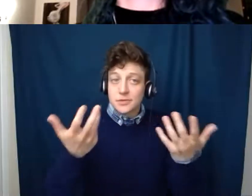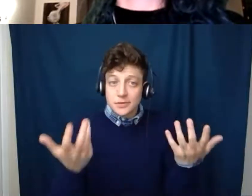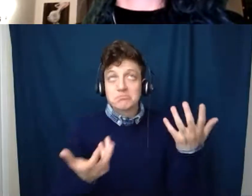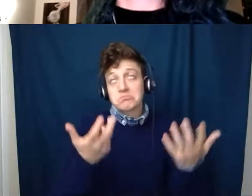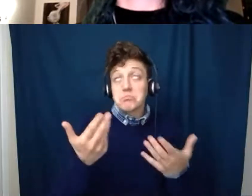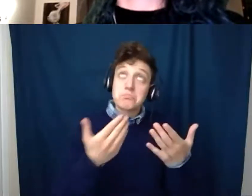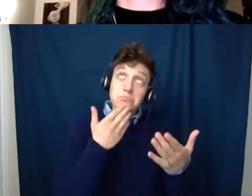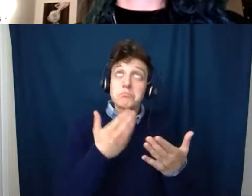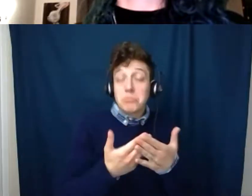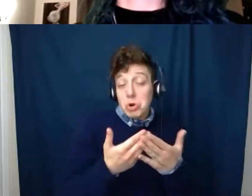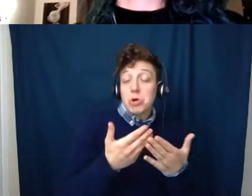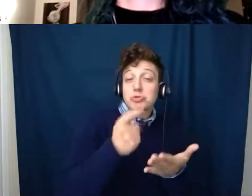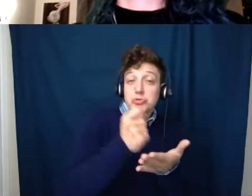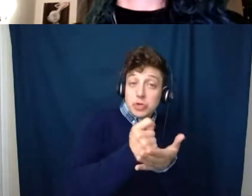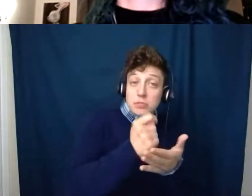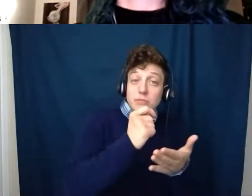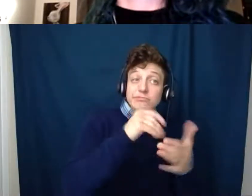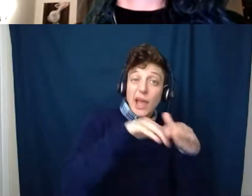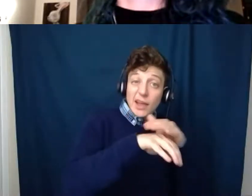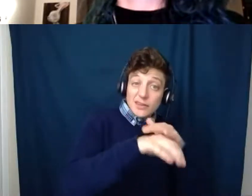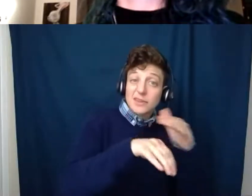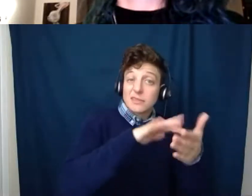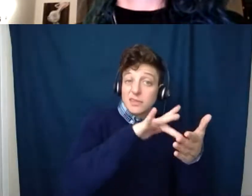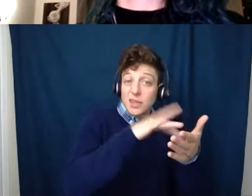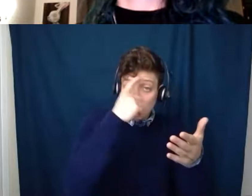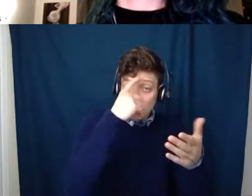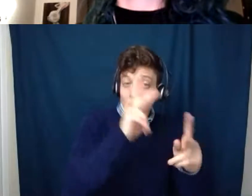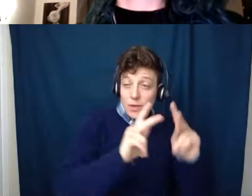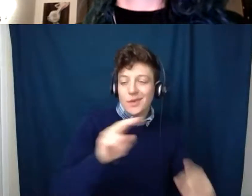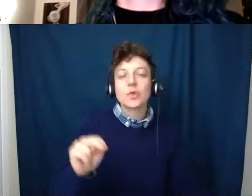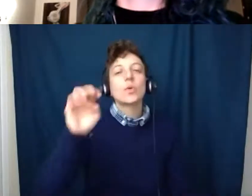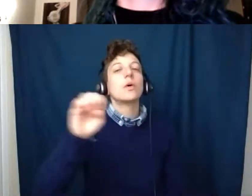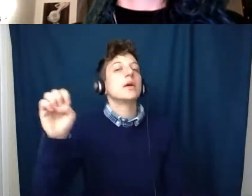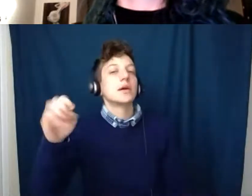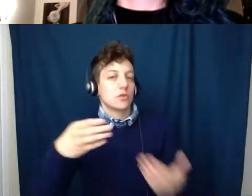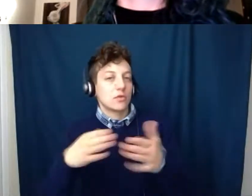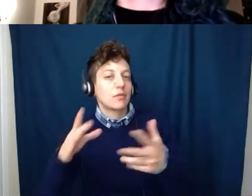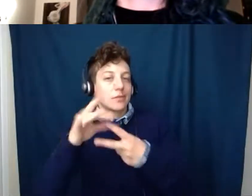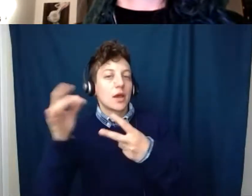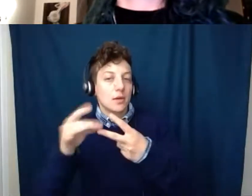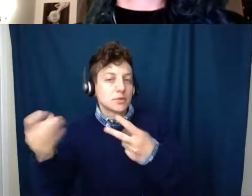treatment centers, treatment access for folks. The Northeast generally has some options,